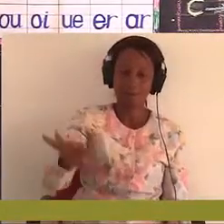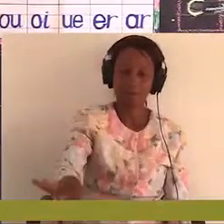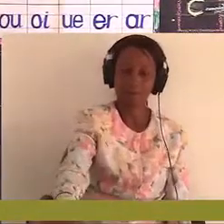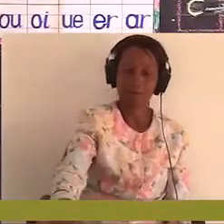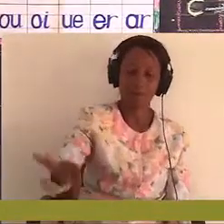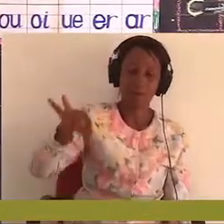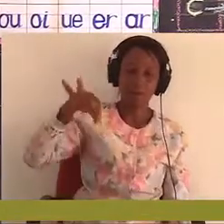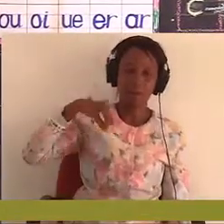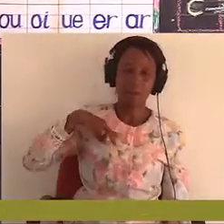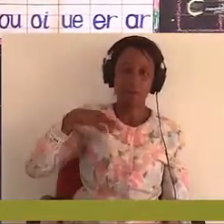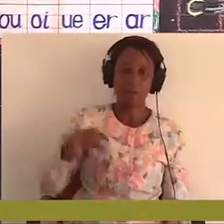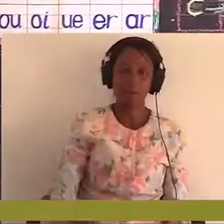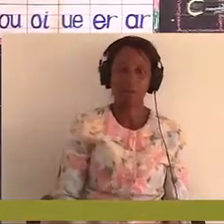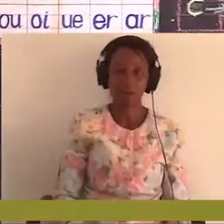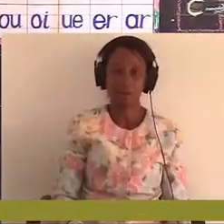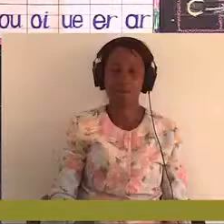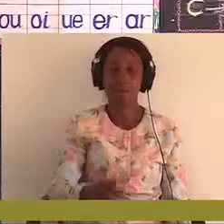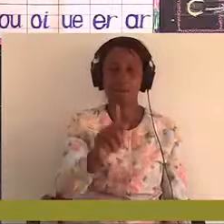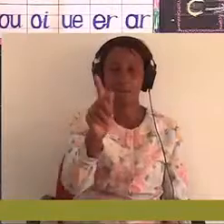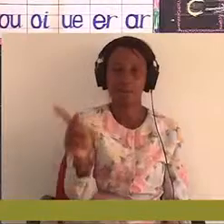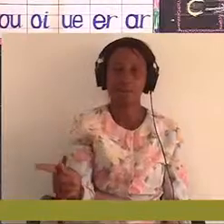get.